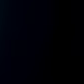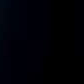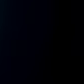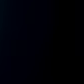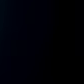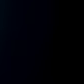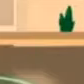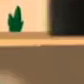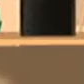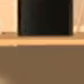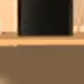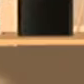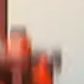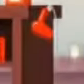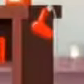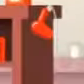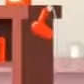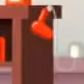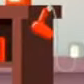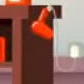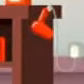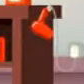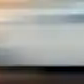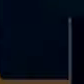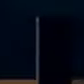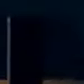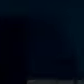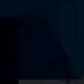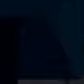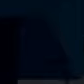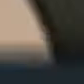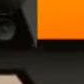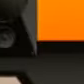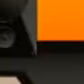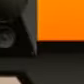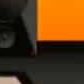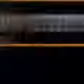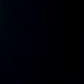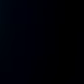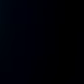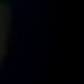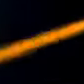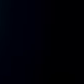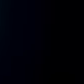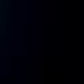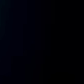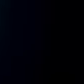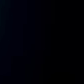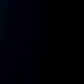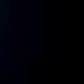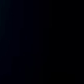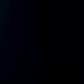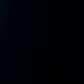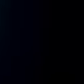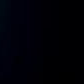Tech Week is back and reloaded with even more savings. Starting May 11th, everything you need for work and play is